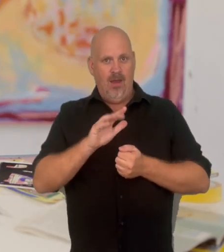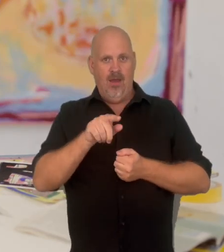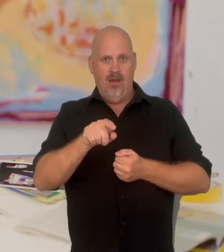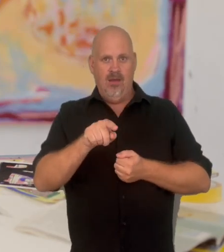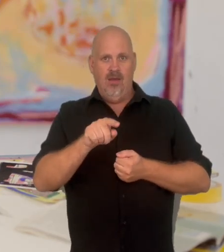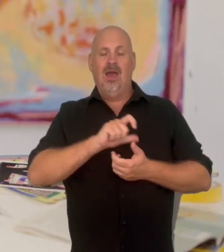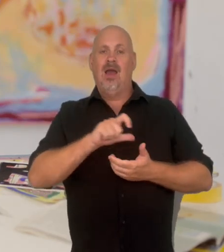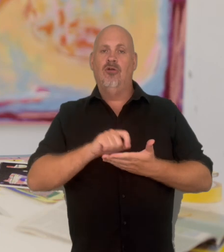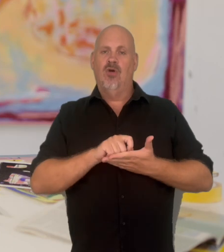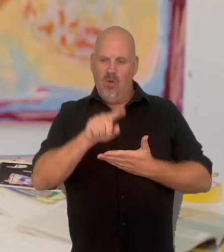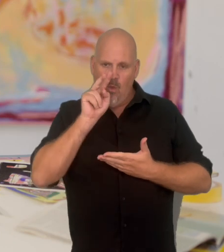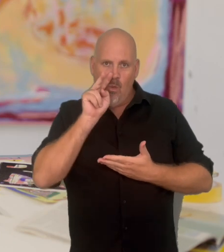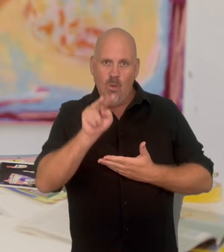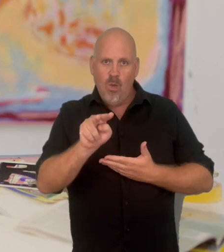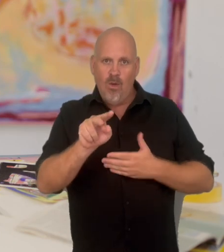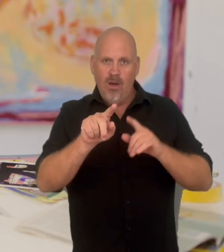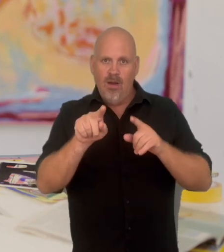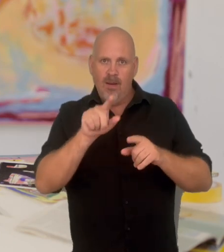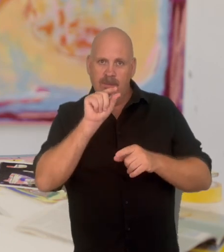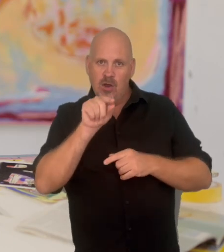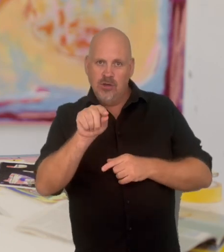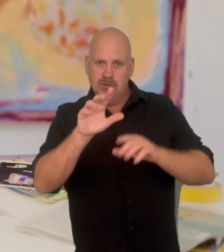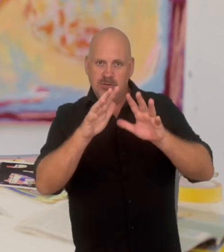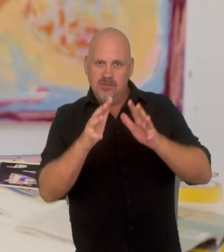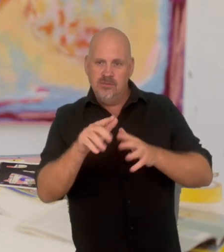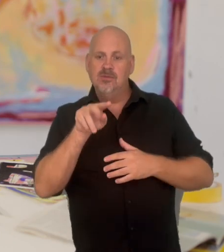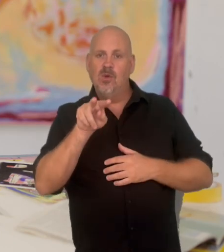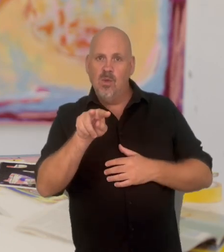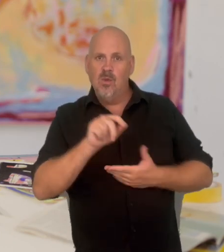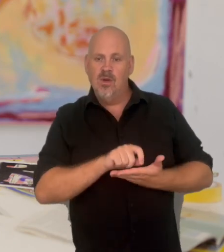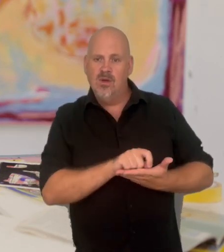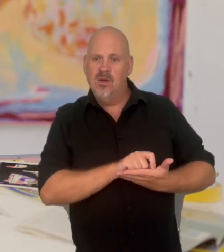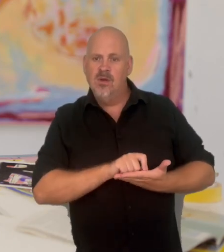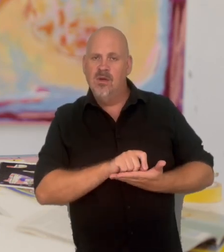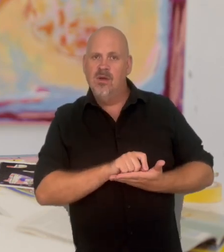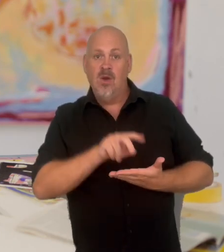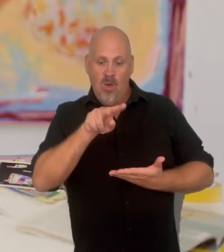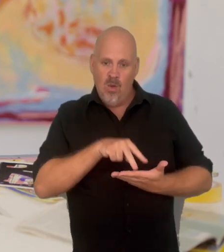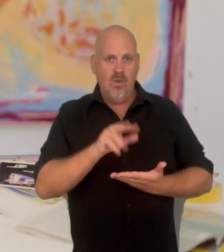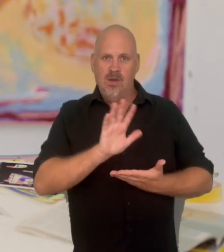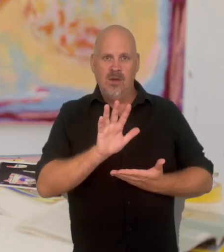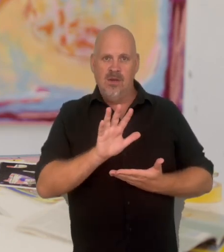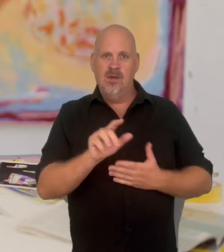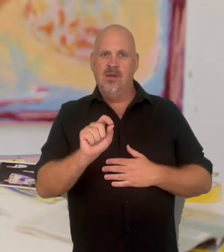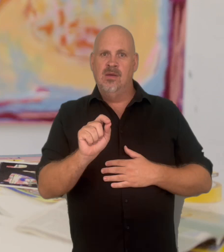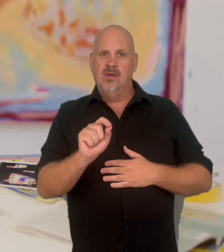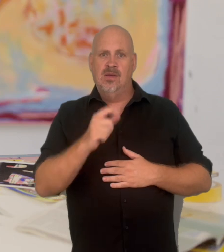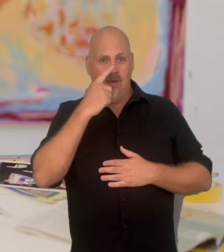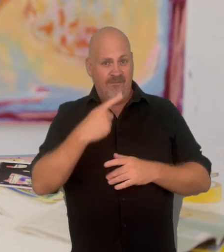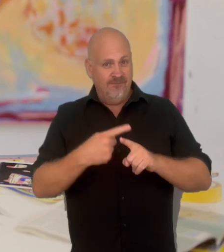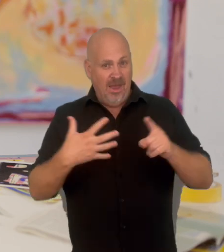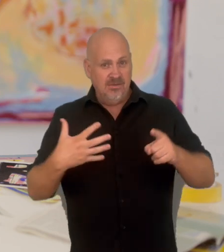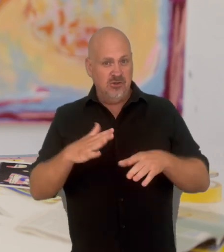eye is going to go all the way around the shape of the bird without looking down. You can go really fast or you can go really slowly. It's all up